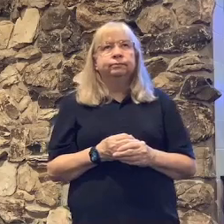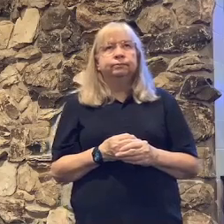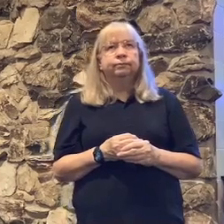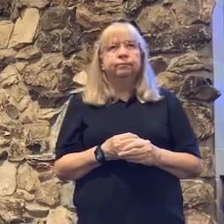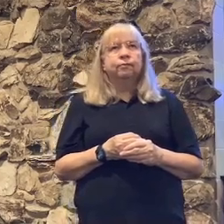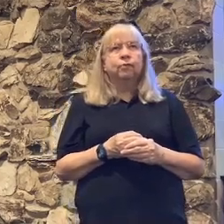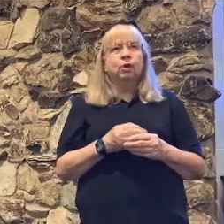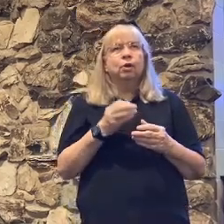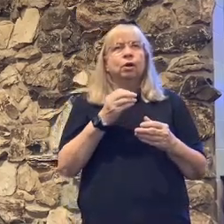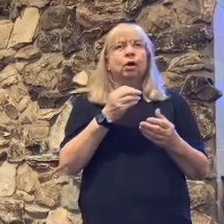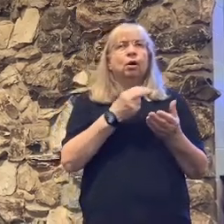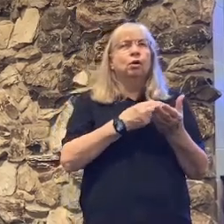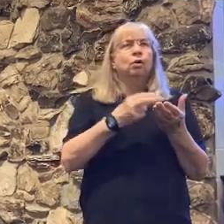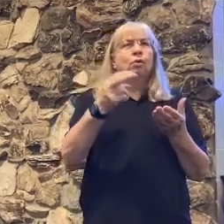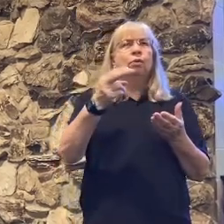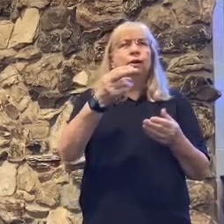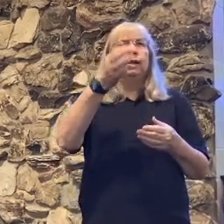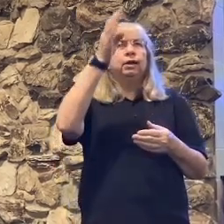Oh, holy God,